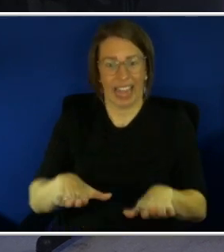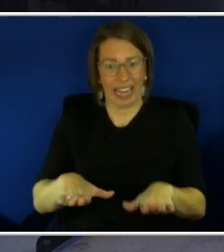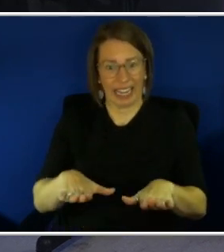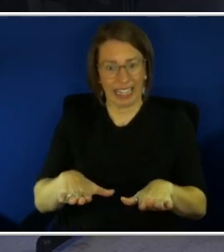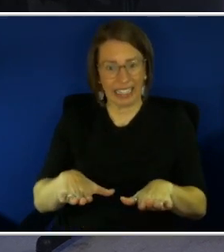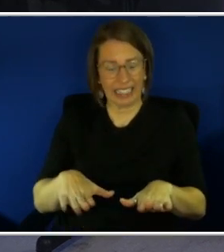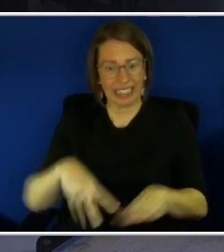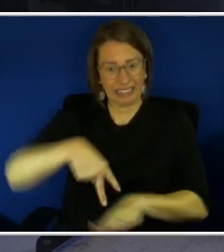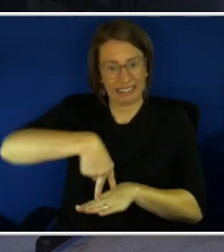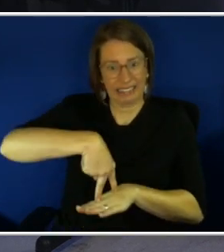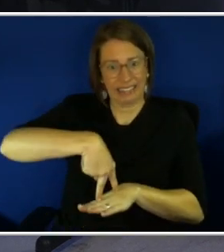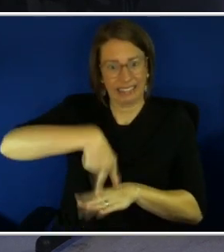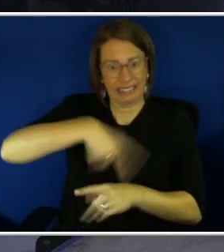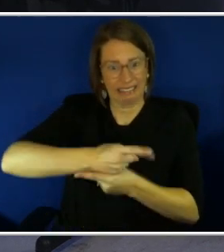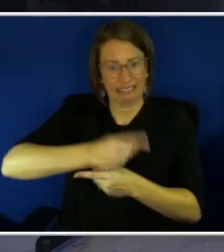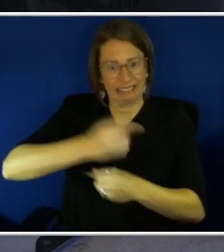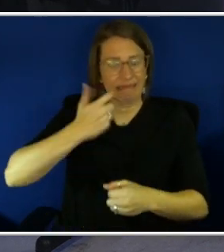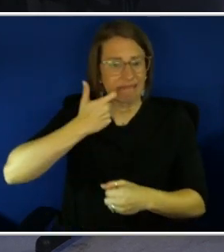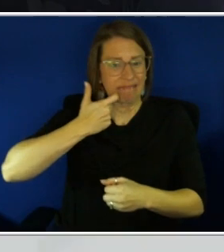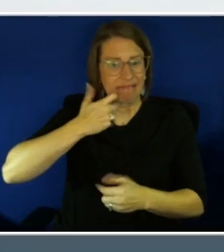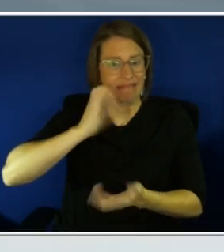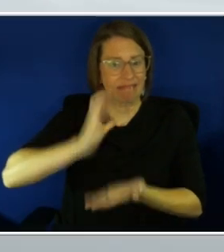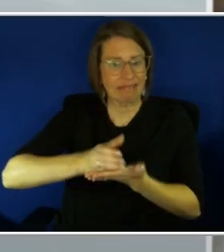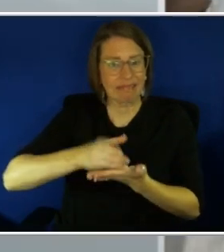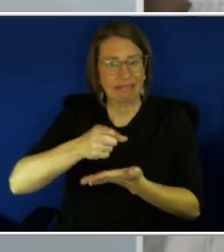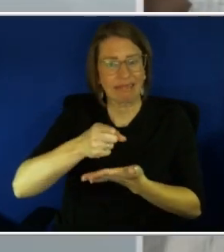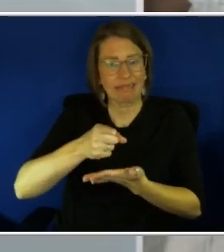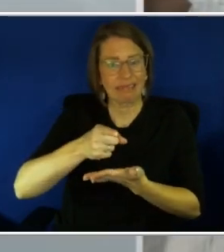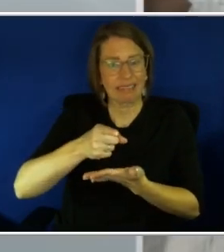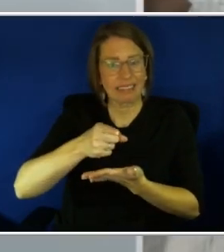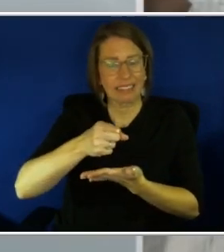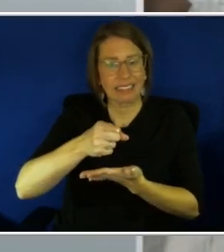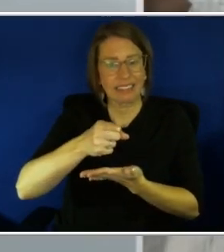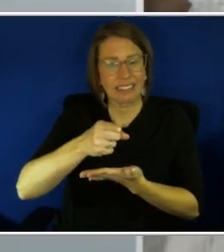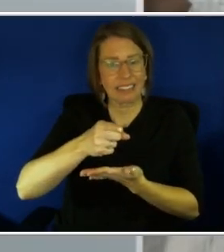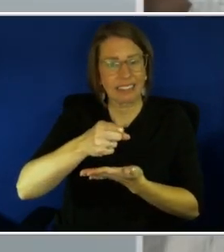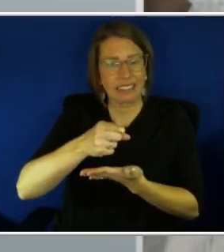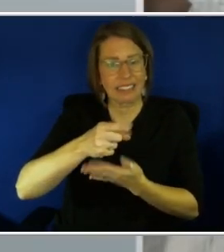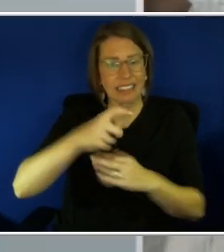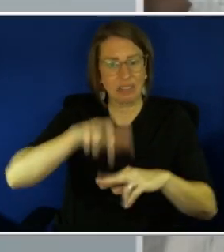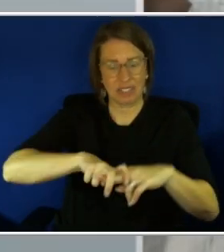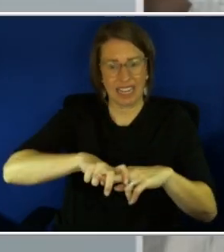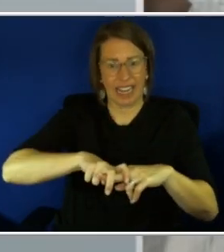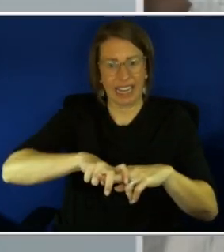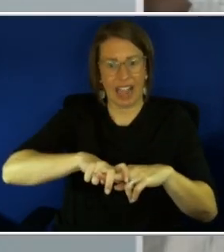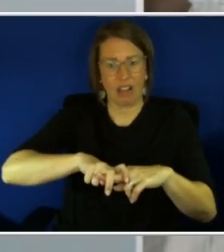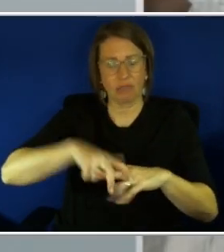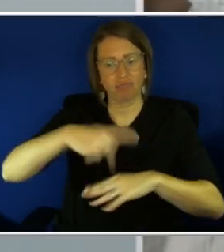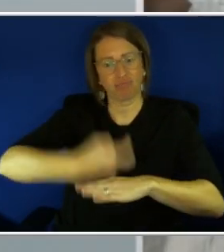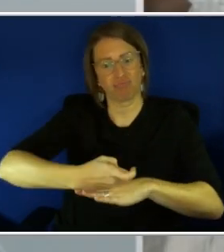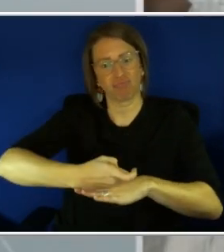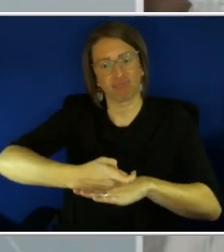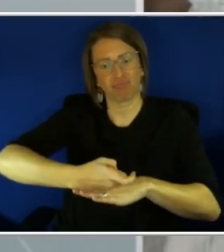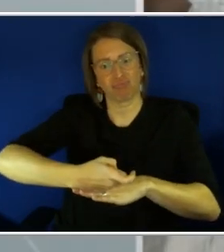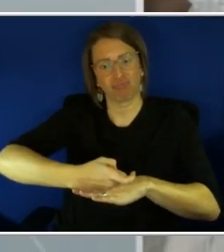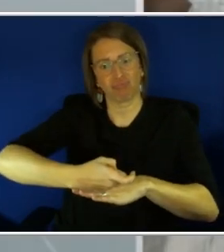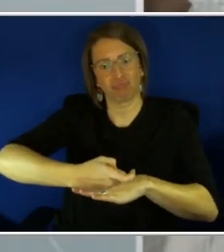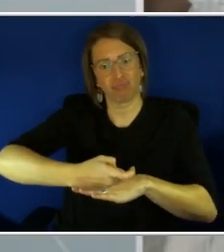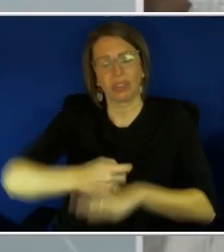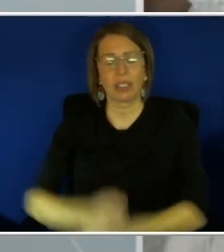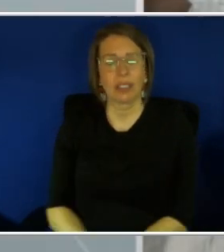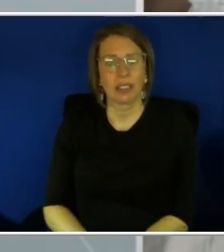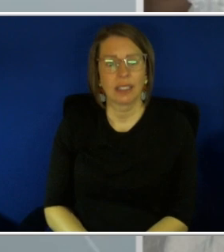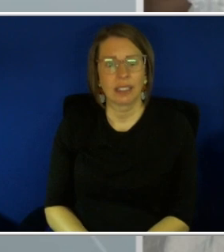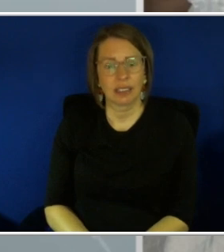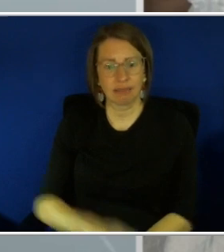we saw a moment ago? So in that picture we saw a moment ago, he was sitting down, kind of Yeah. sideways there, but That looks the like $1